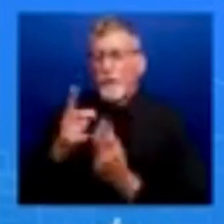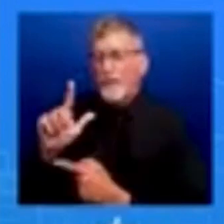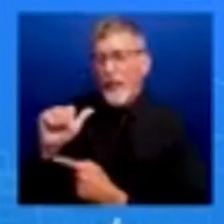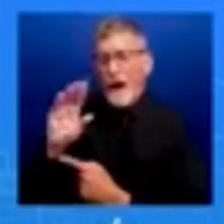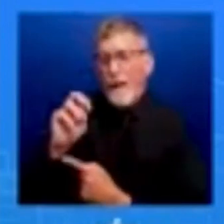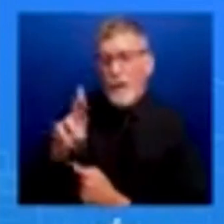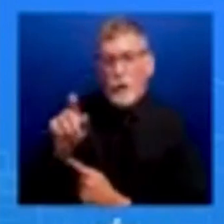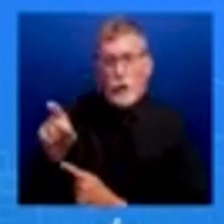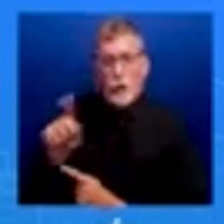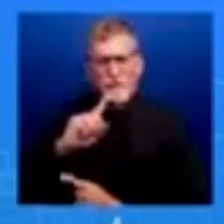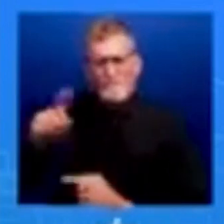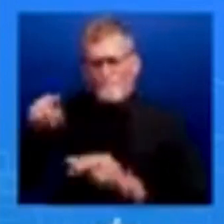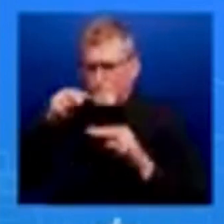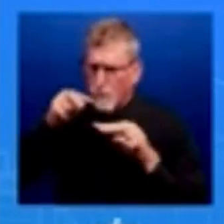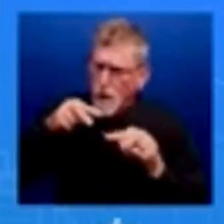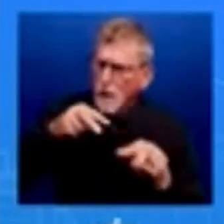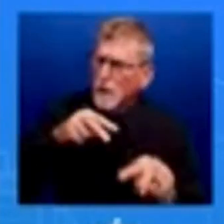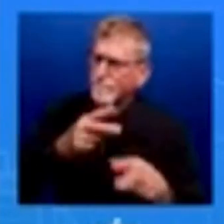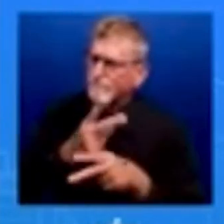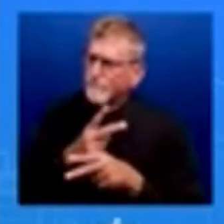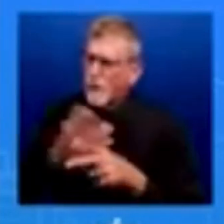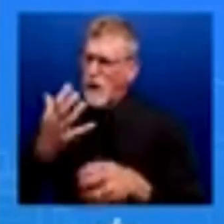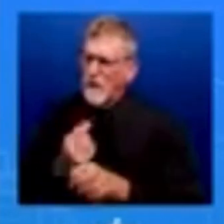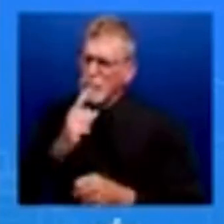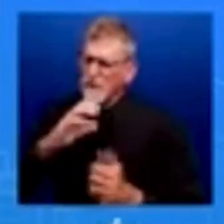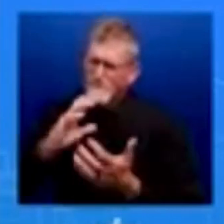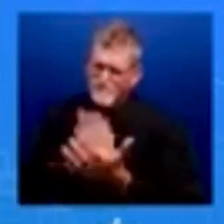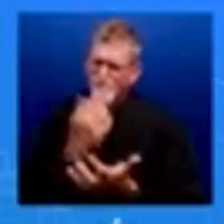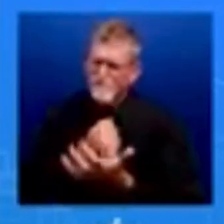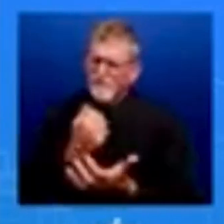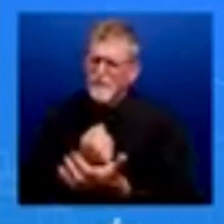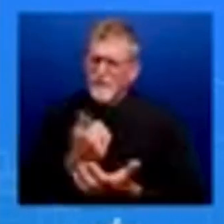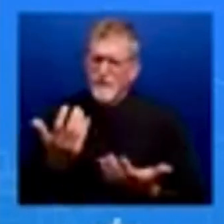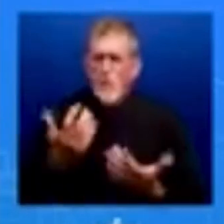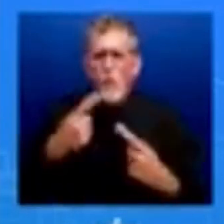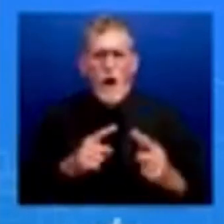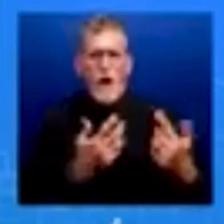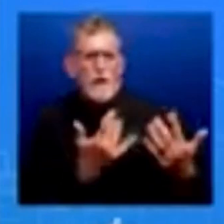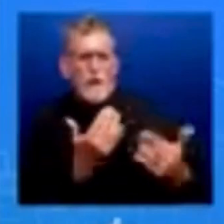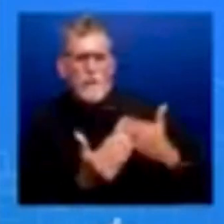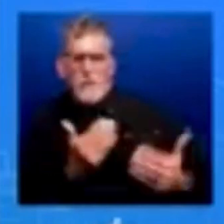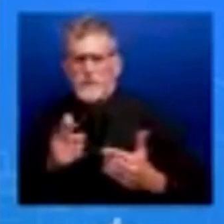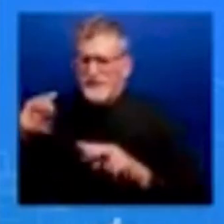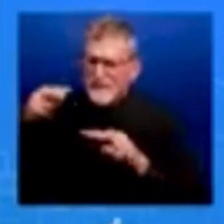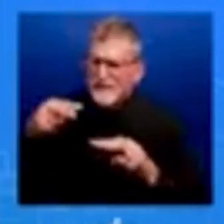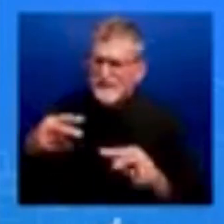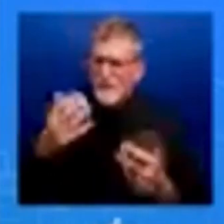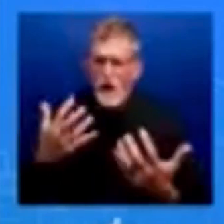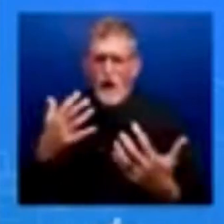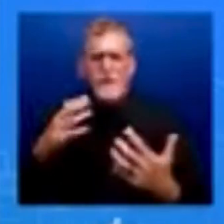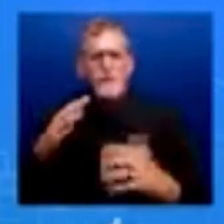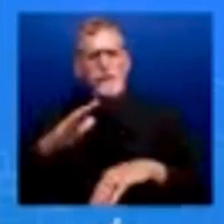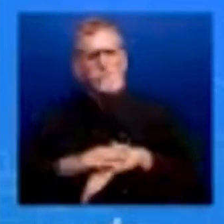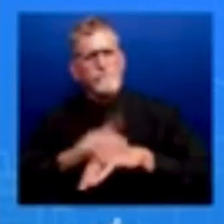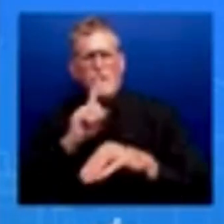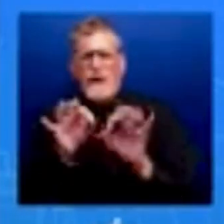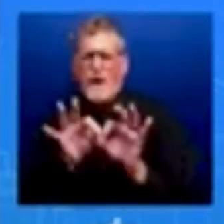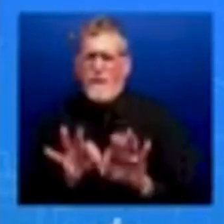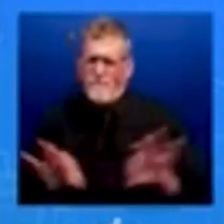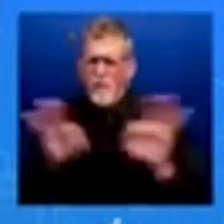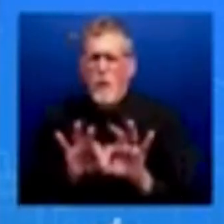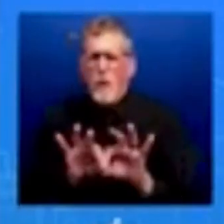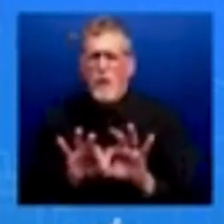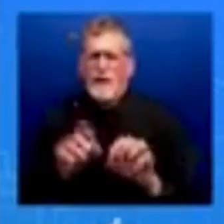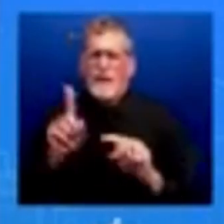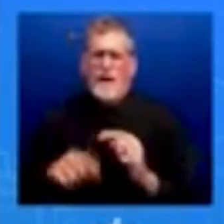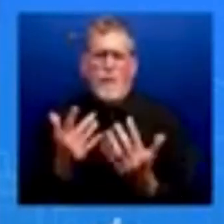in between step as we're waiting for that process. And that's why this heat alert is so incredibly important. Got it. And secondly, you've said before that